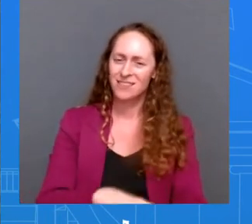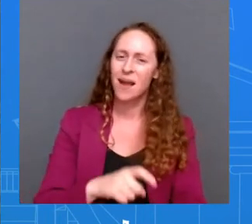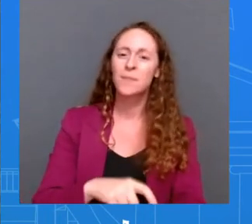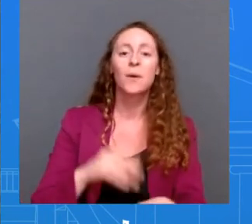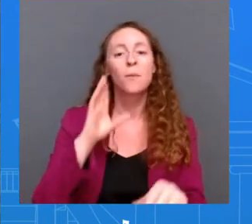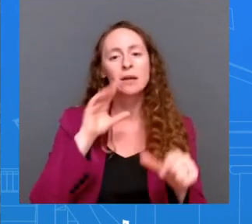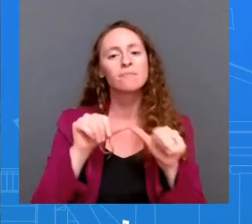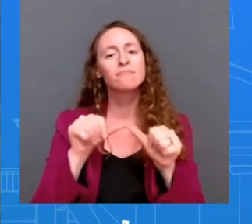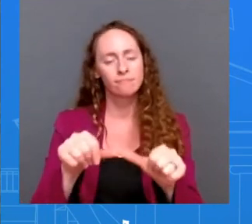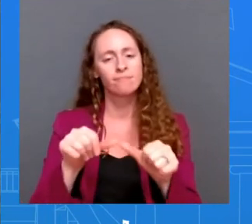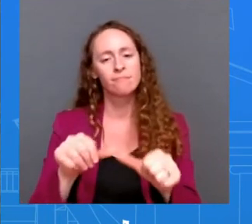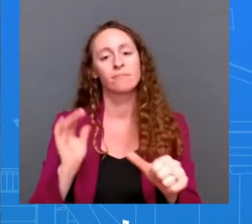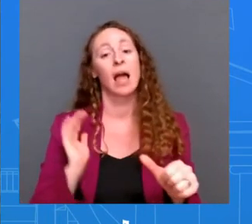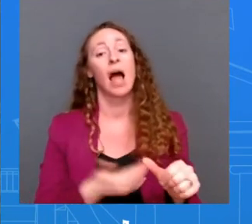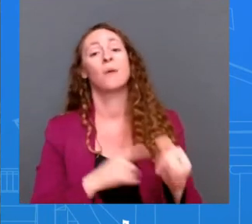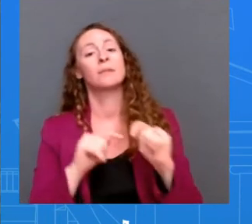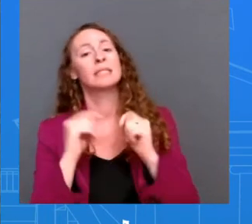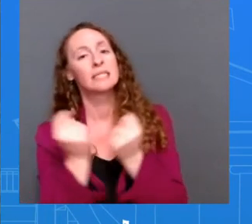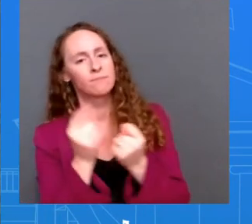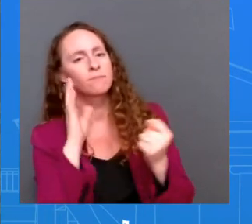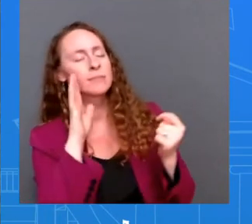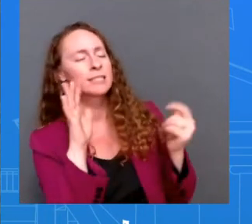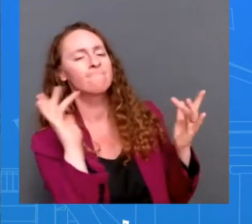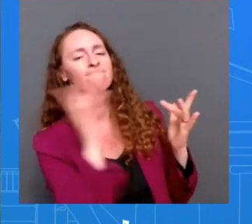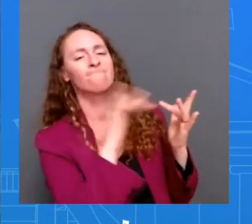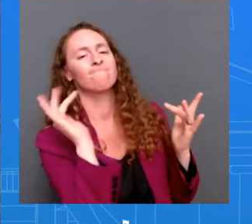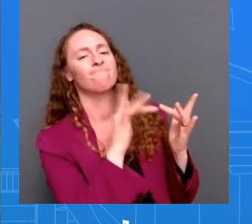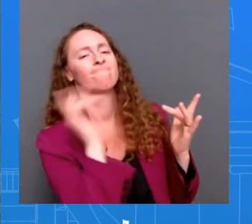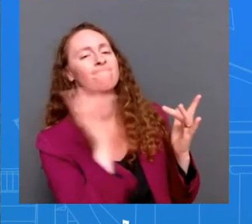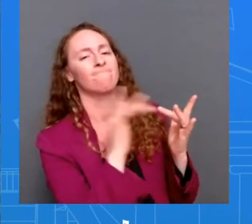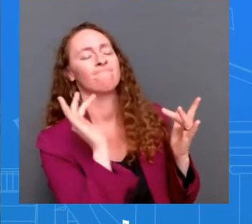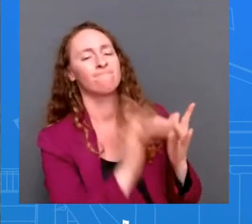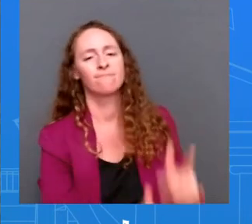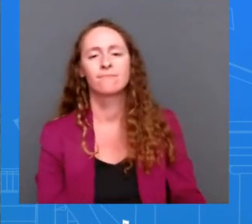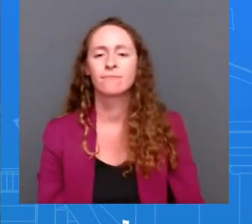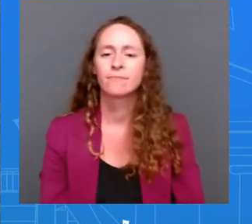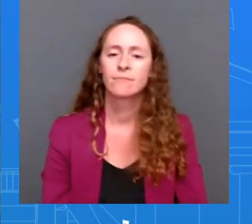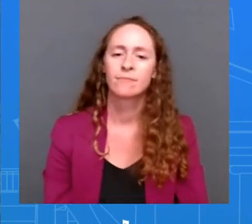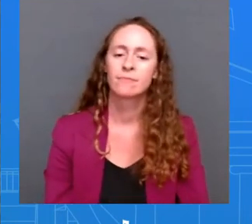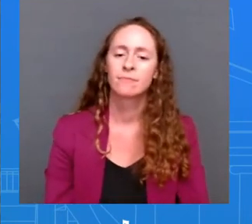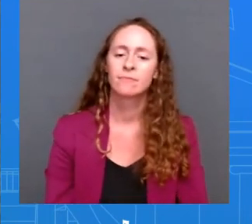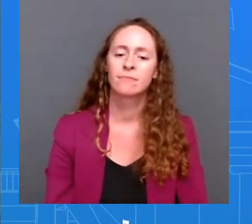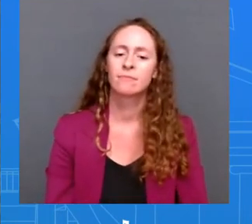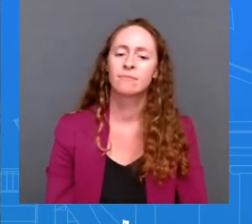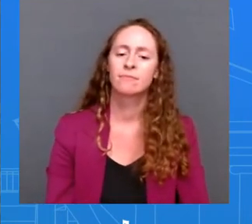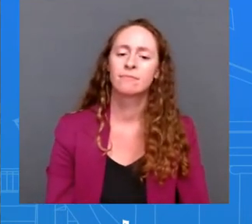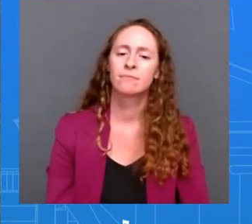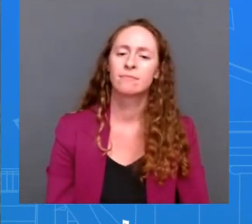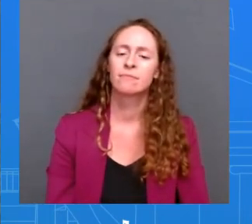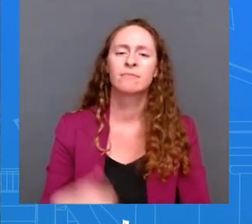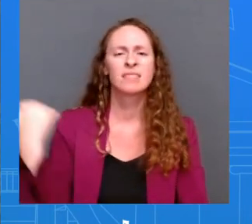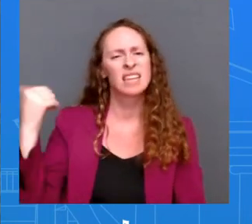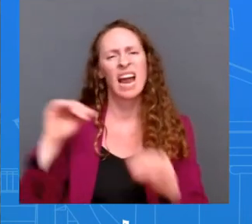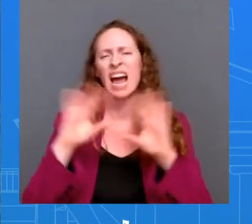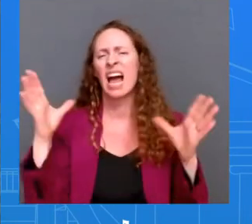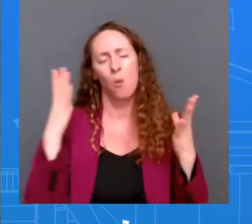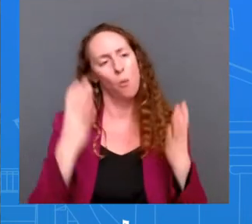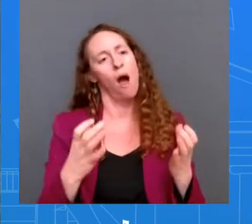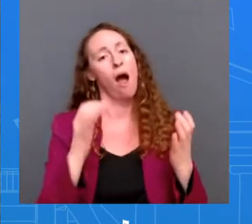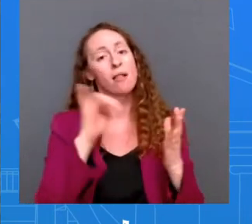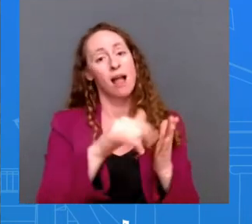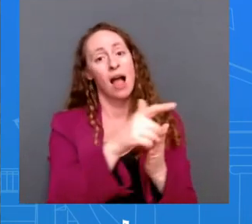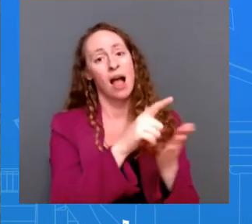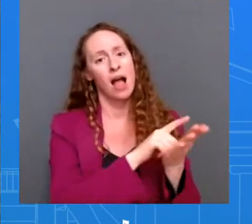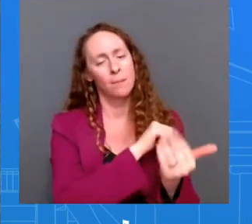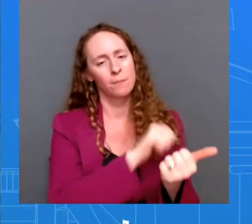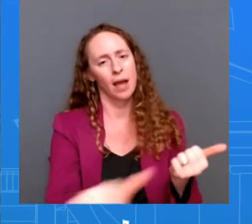have conversations with members of Congress. But he's been very clear. He wants to see this pass and to his desk so he can sign. Given how